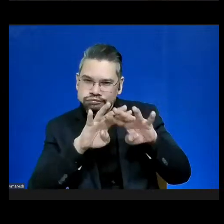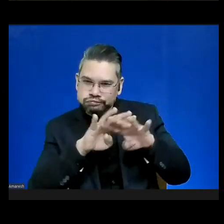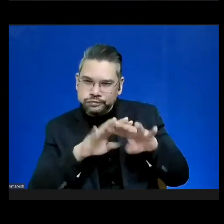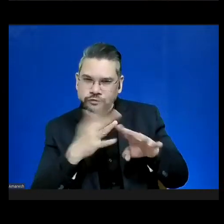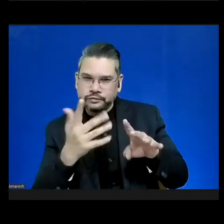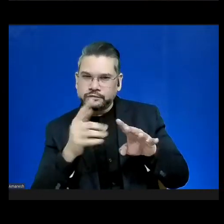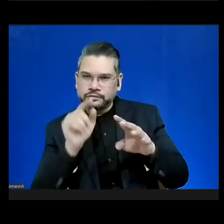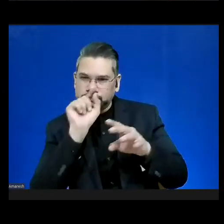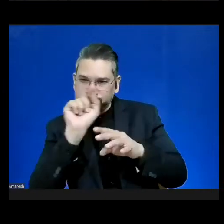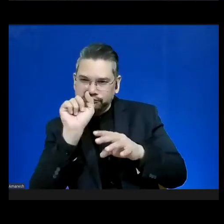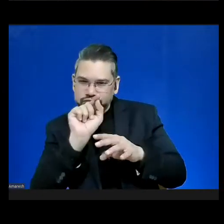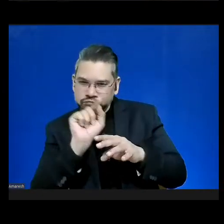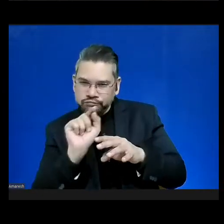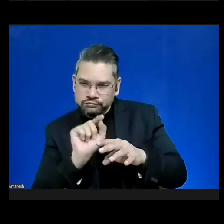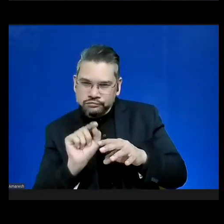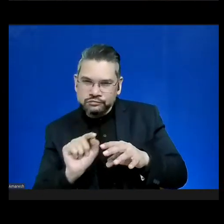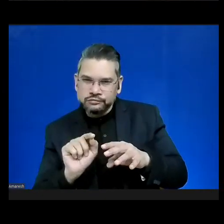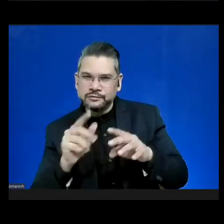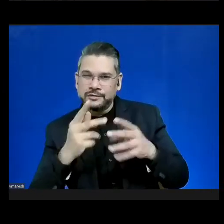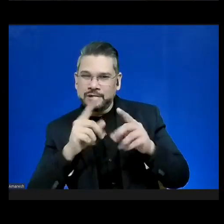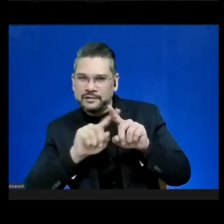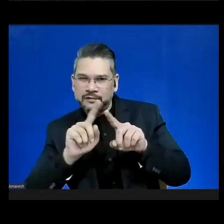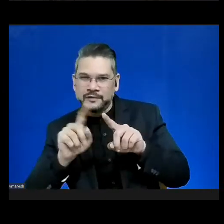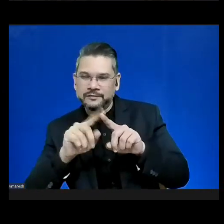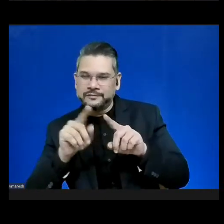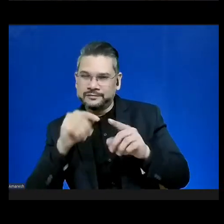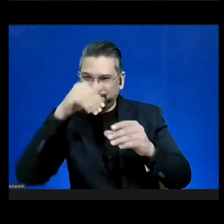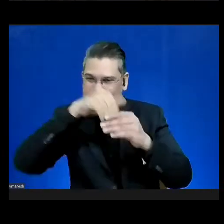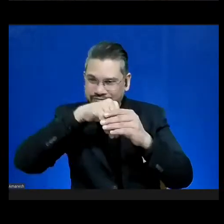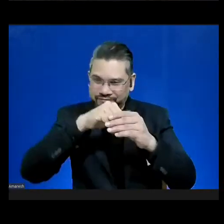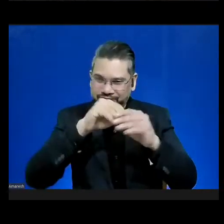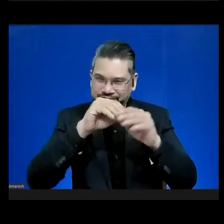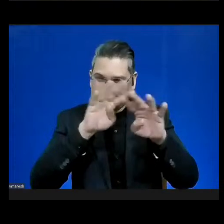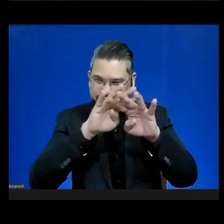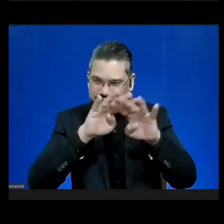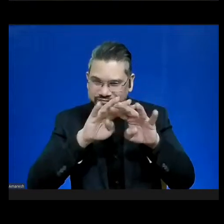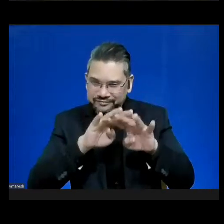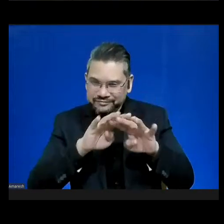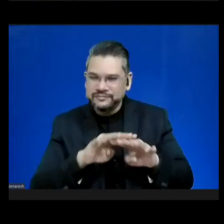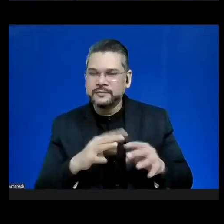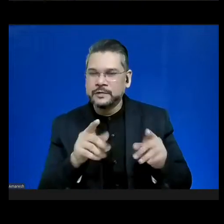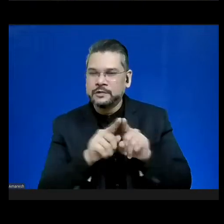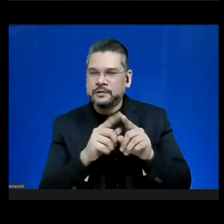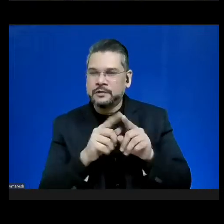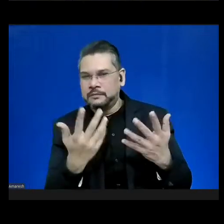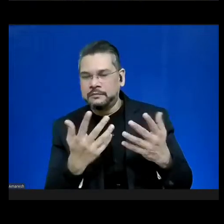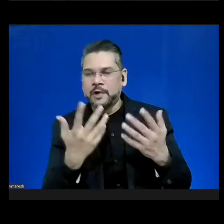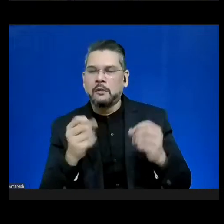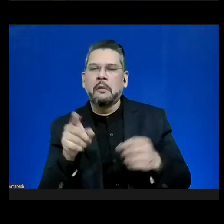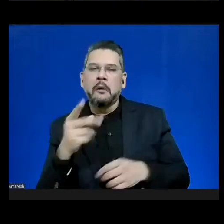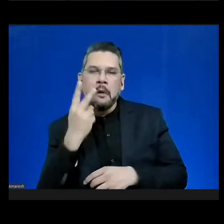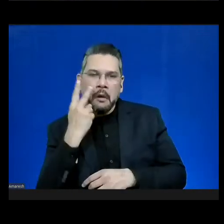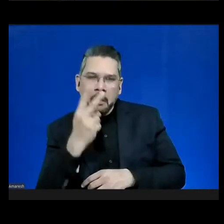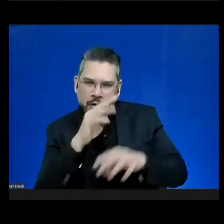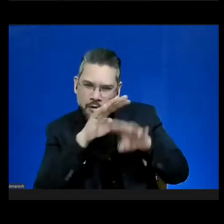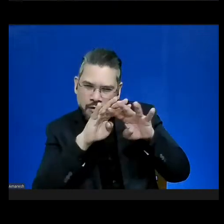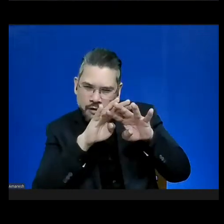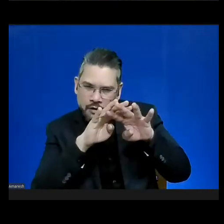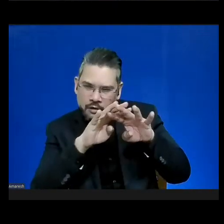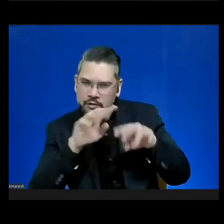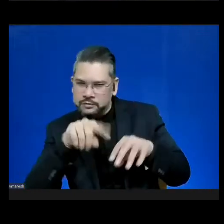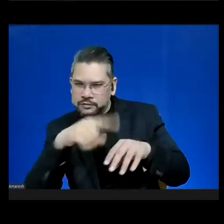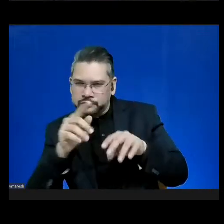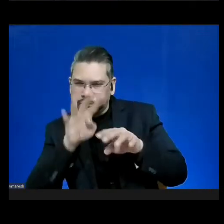exactly means. He is able to differentiate between the different patterns that